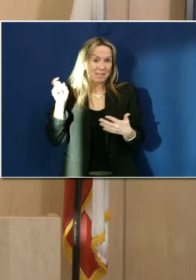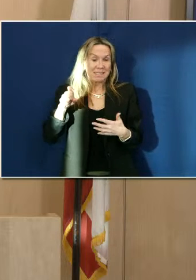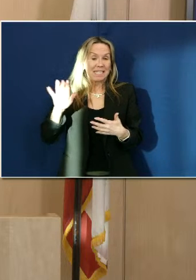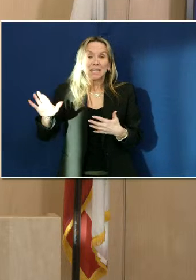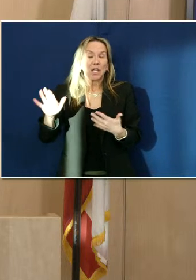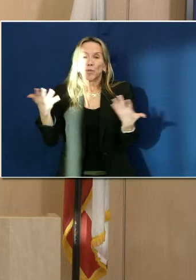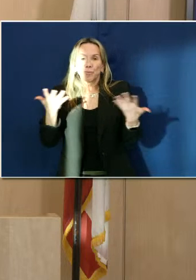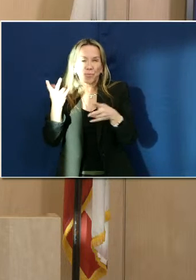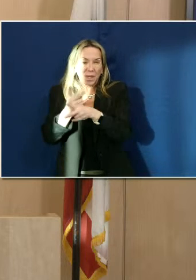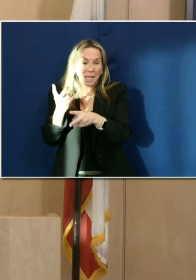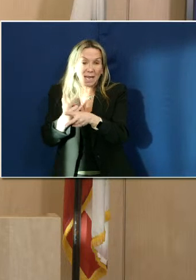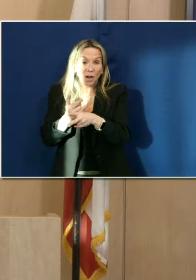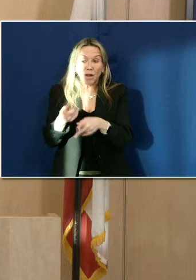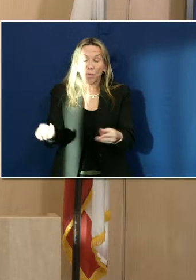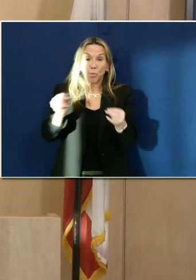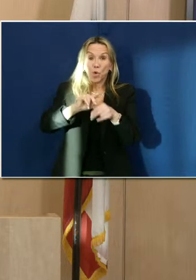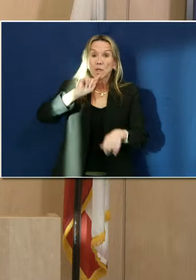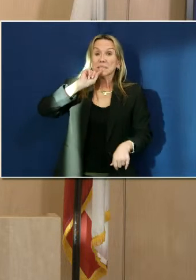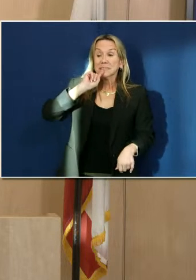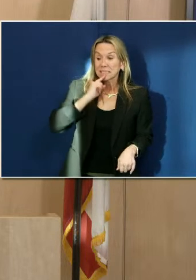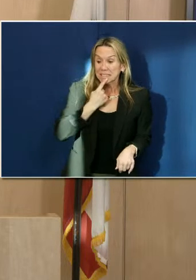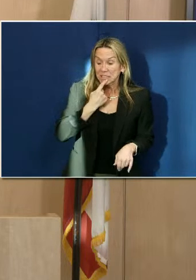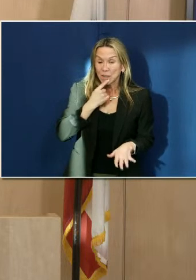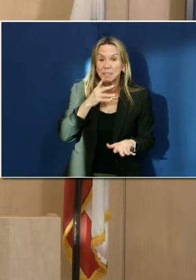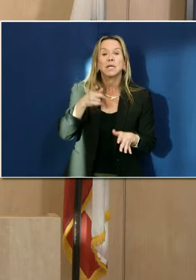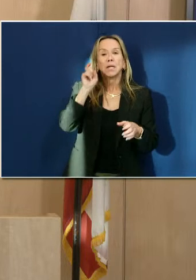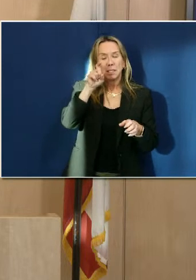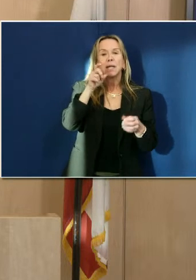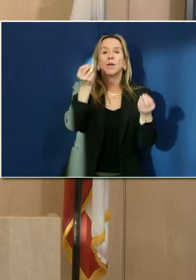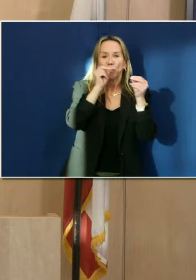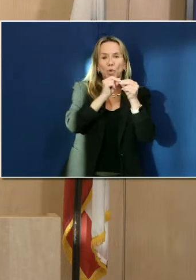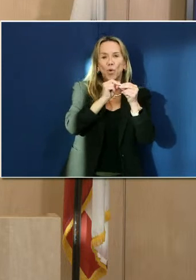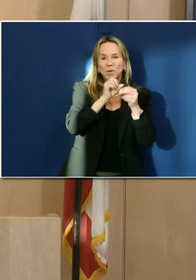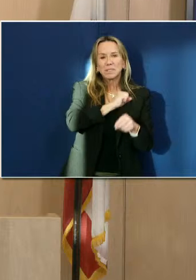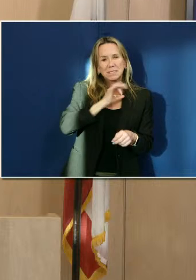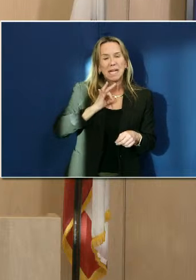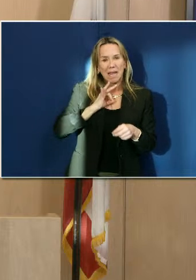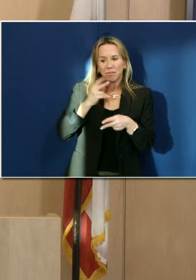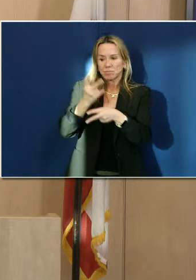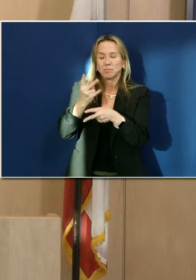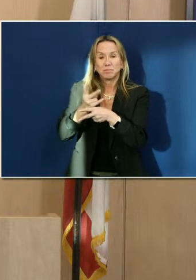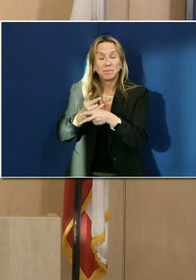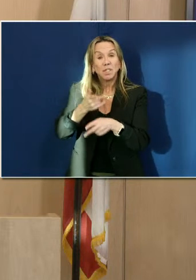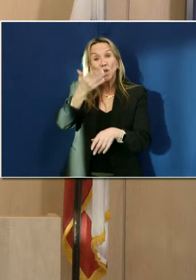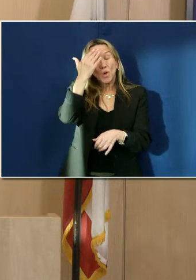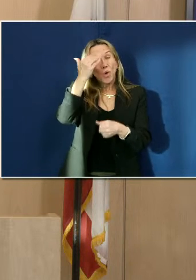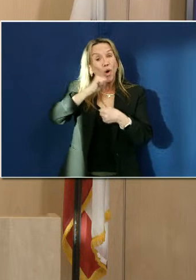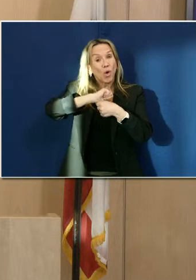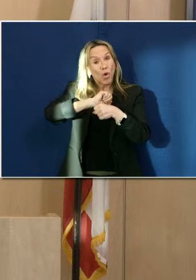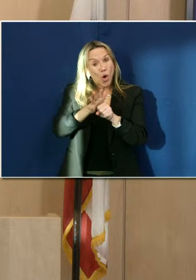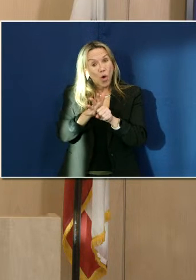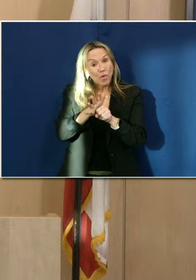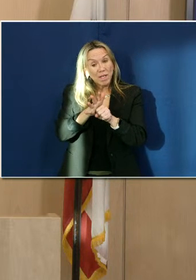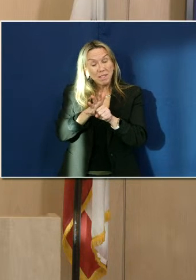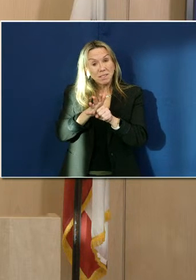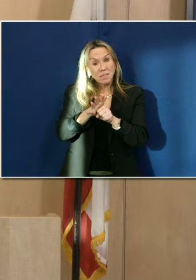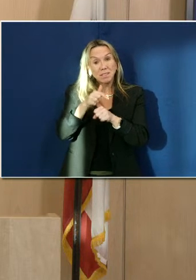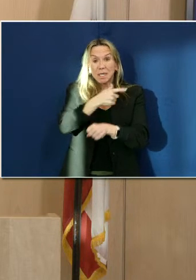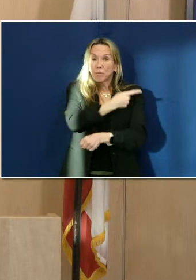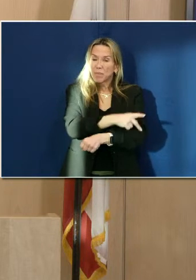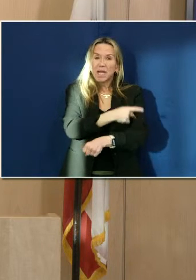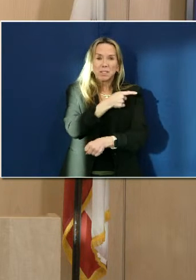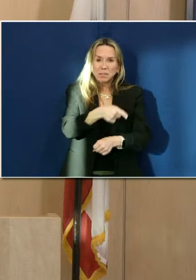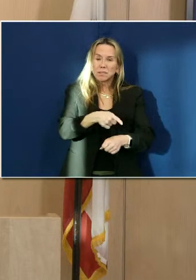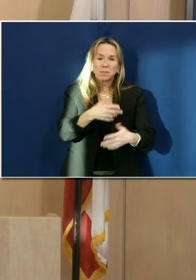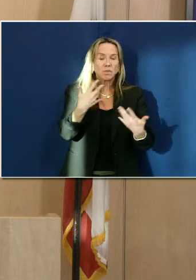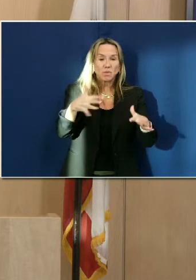patient, the more staff are required. A COVID patient takes extraordinary resources.